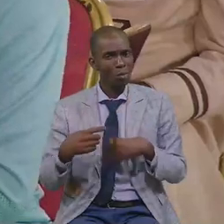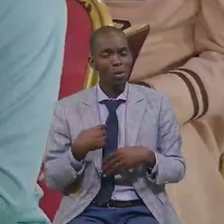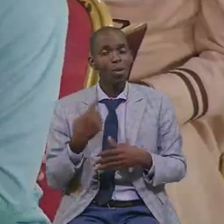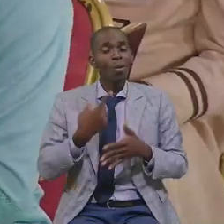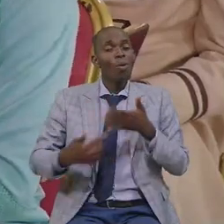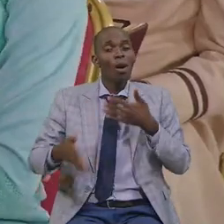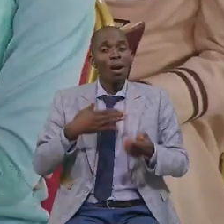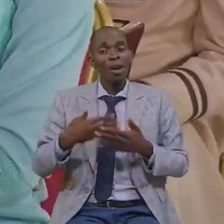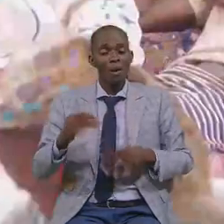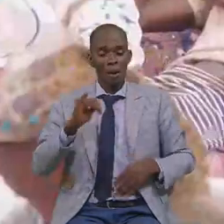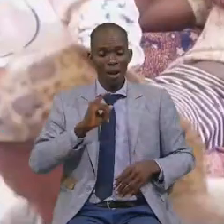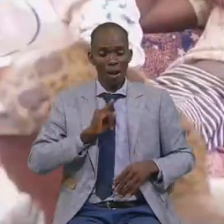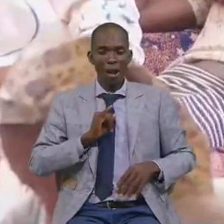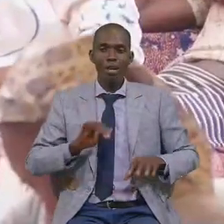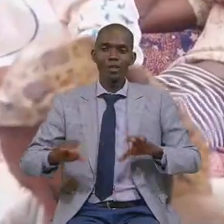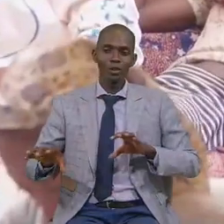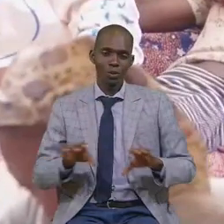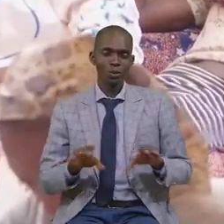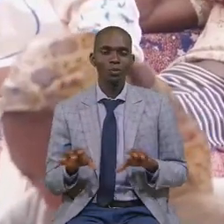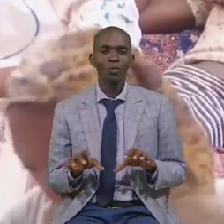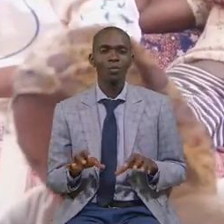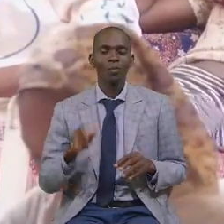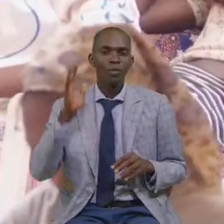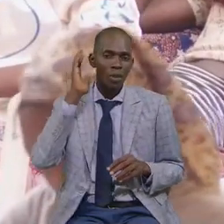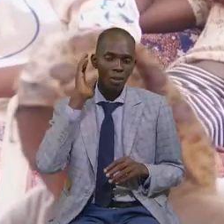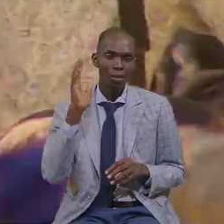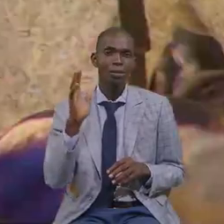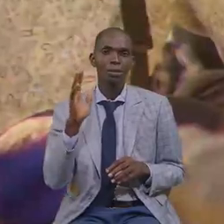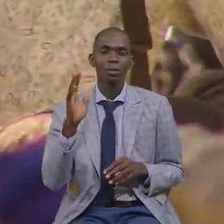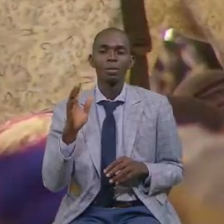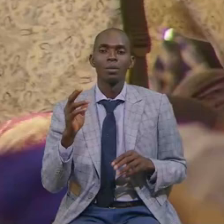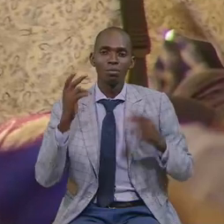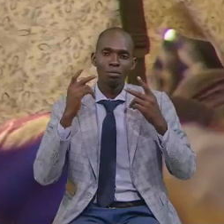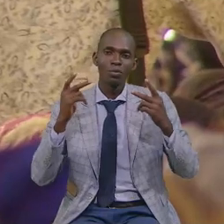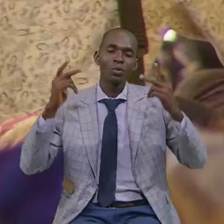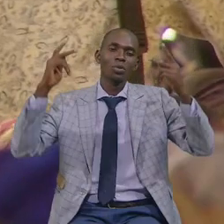whatsoever I do shall prosper.